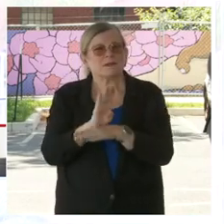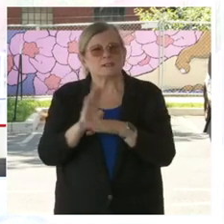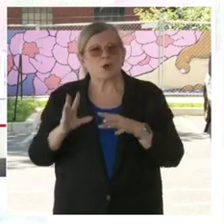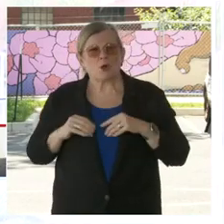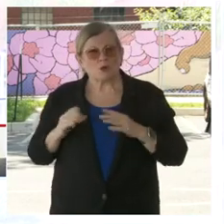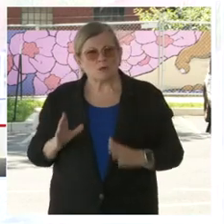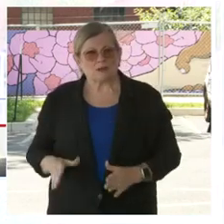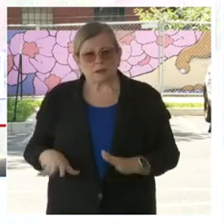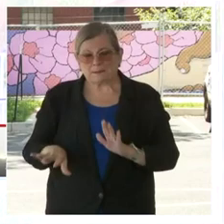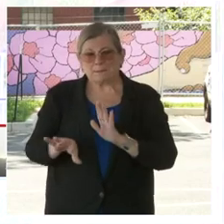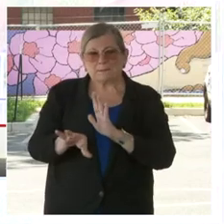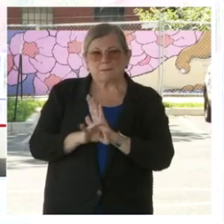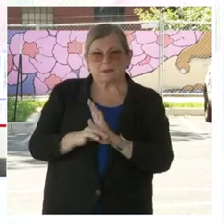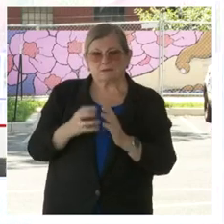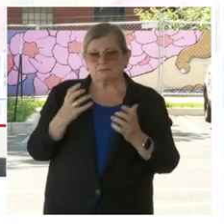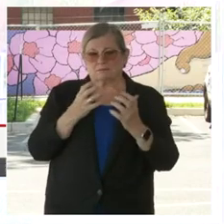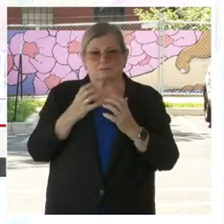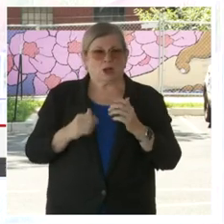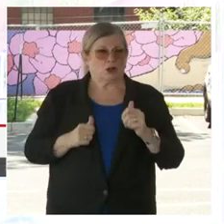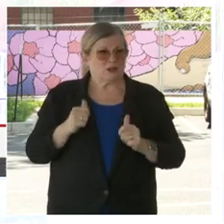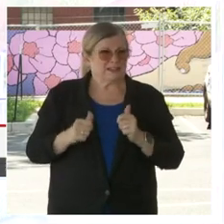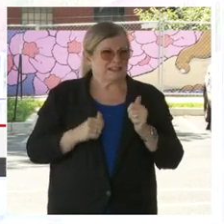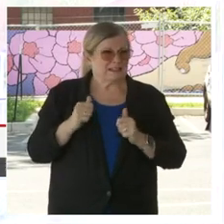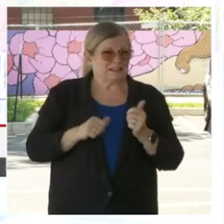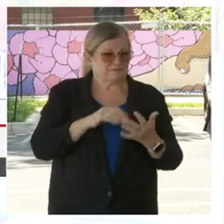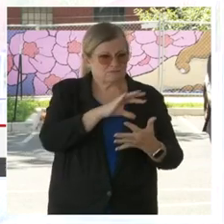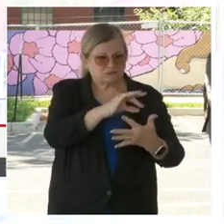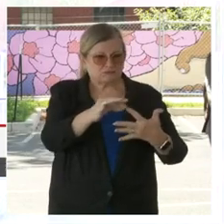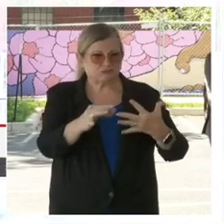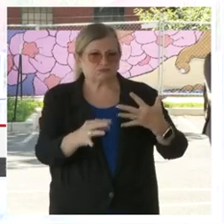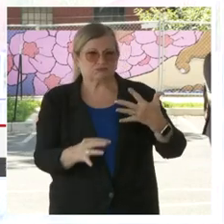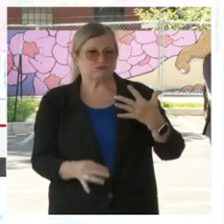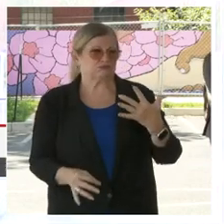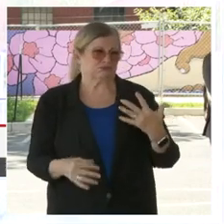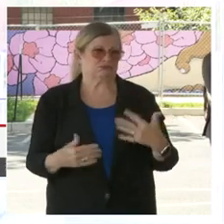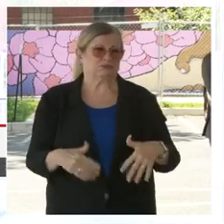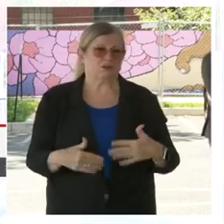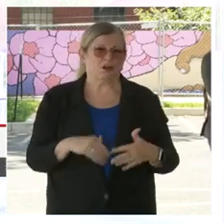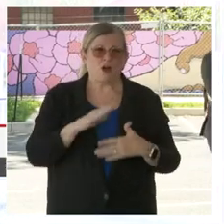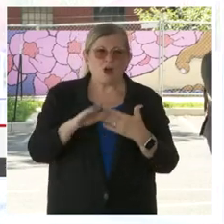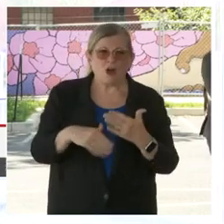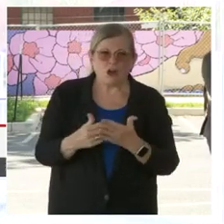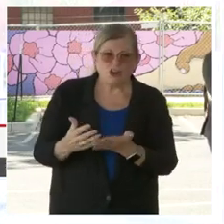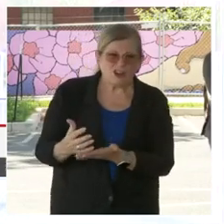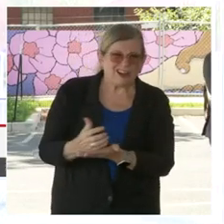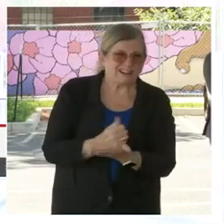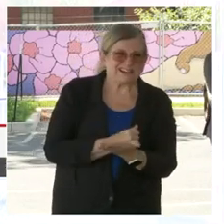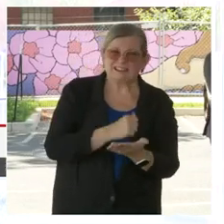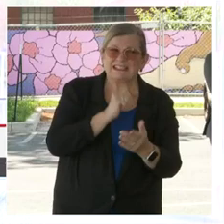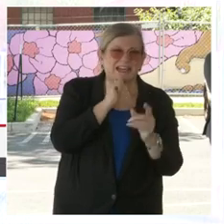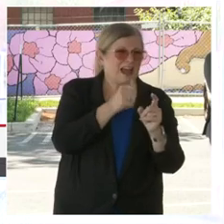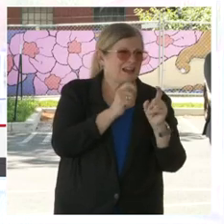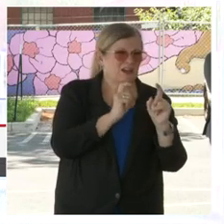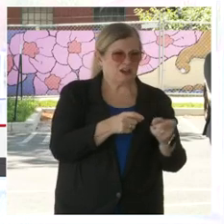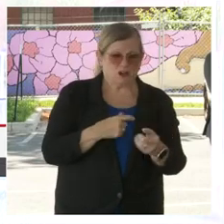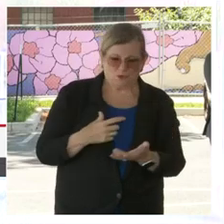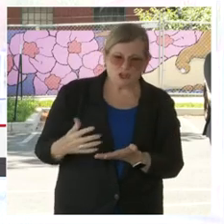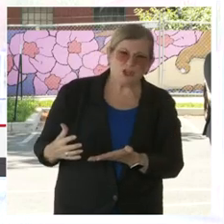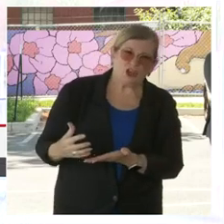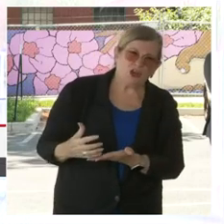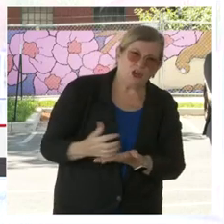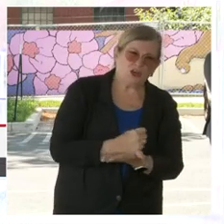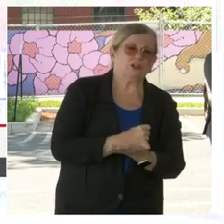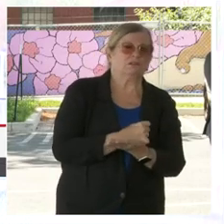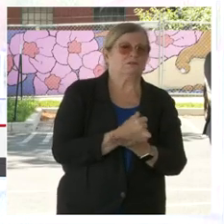selection process. It was all earned and most certainly not given. While all of the applicants